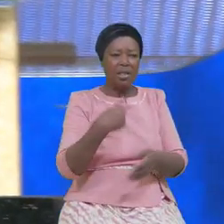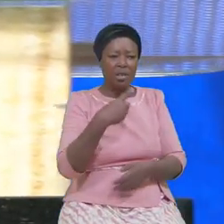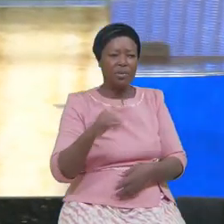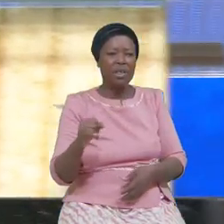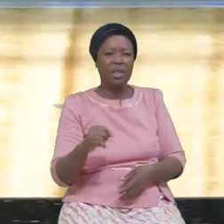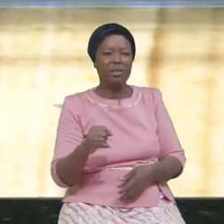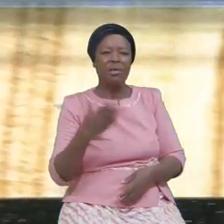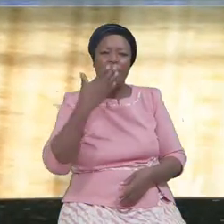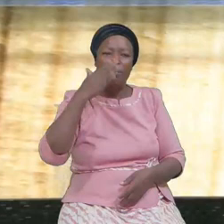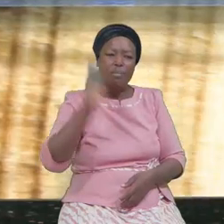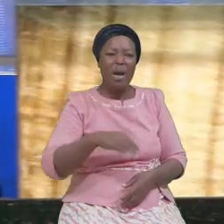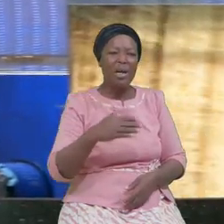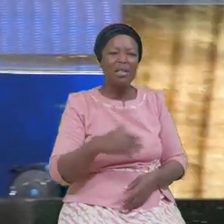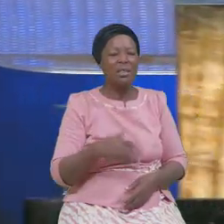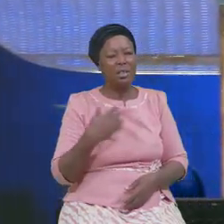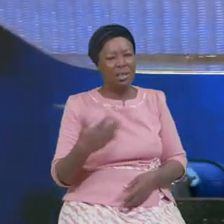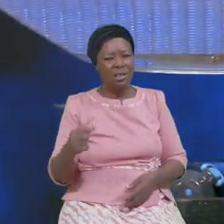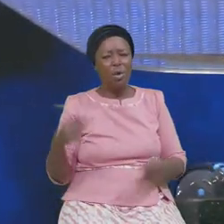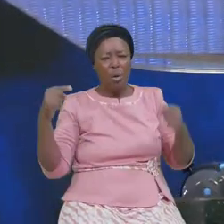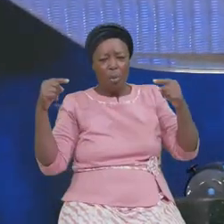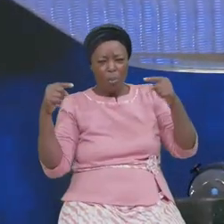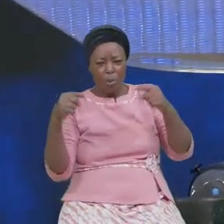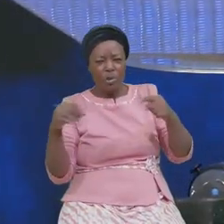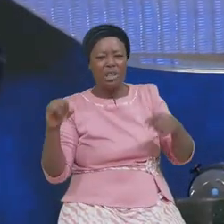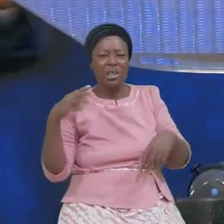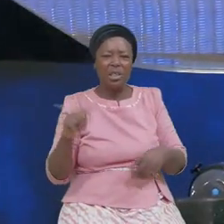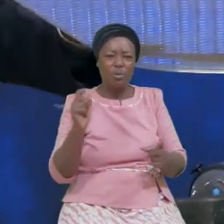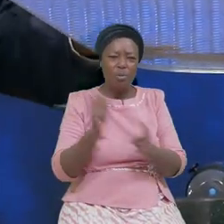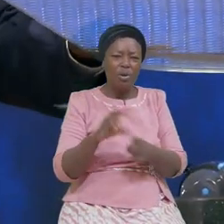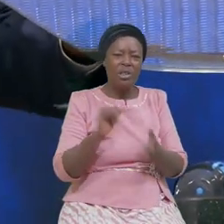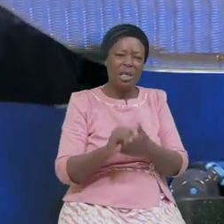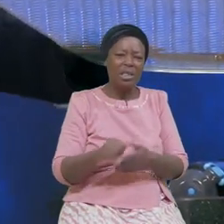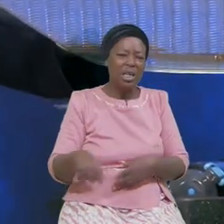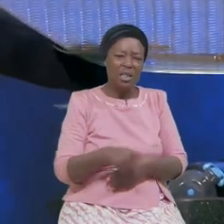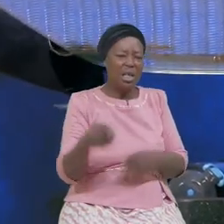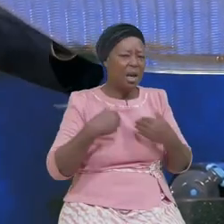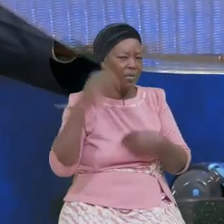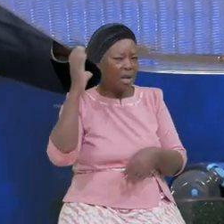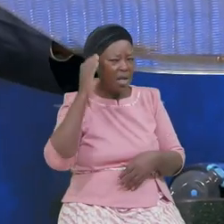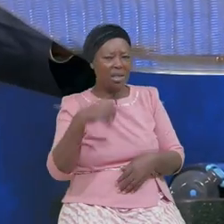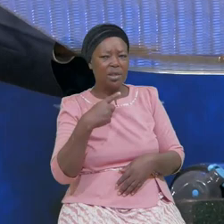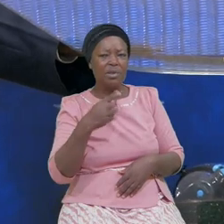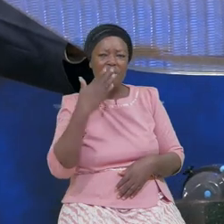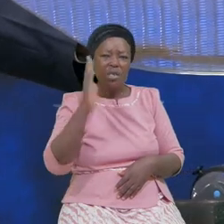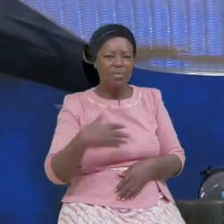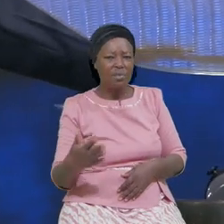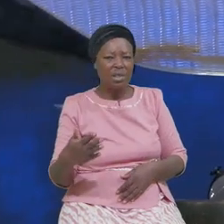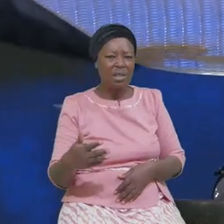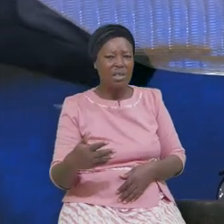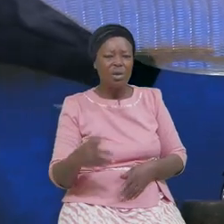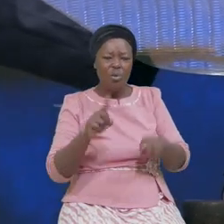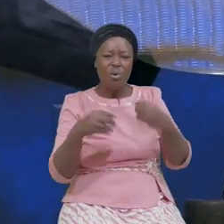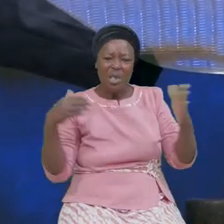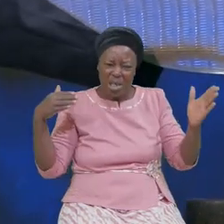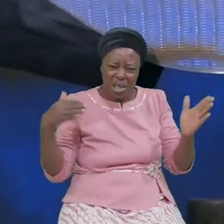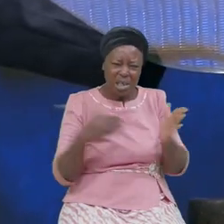perverse things, opposing the word they have heard, speaking perverse things, contradicting